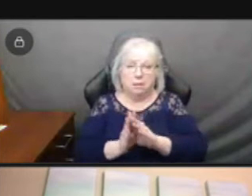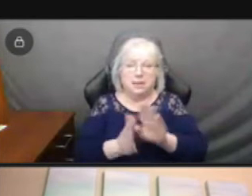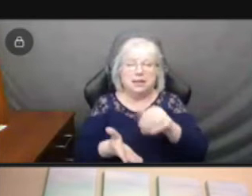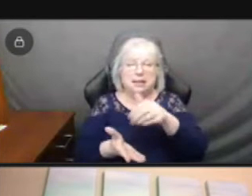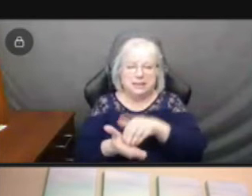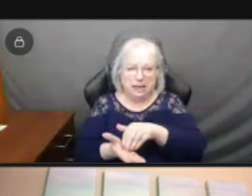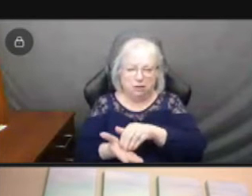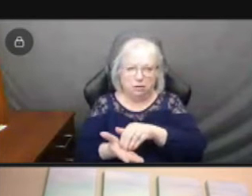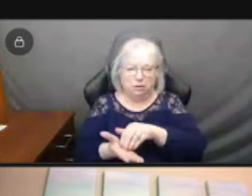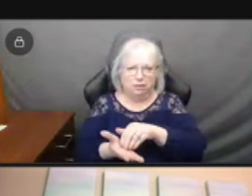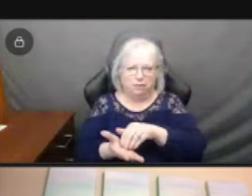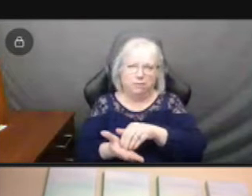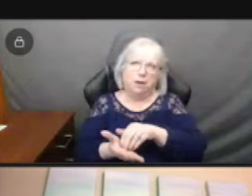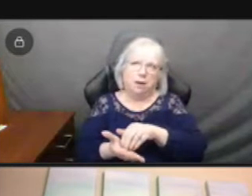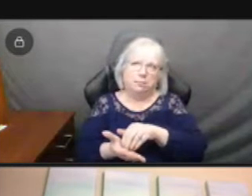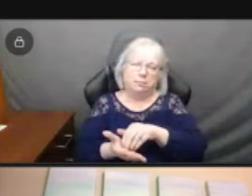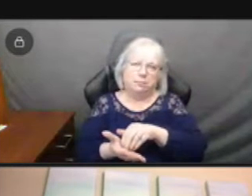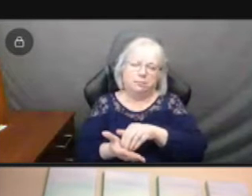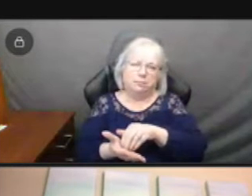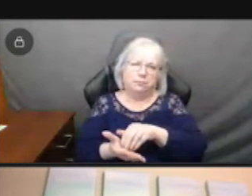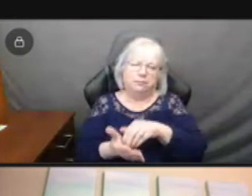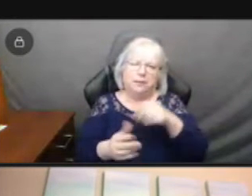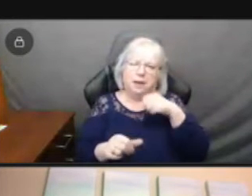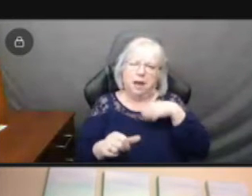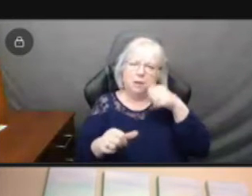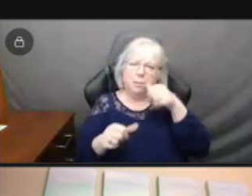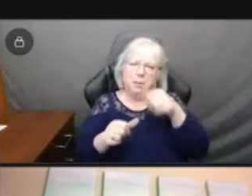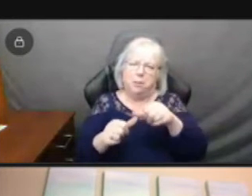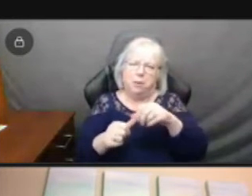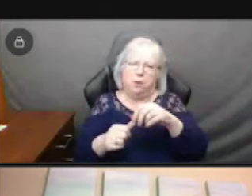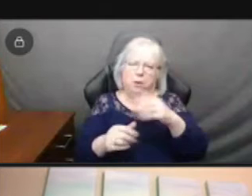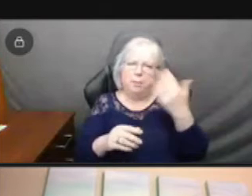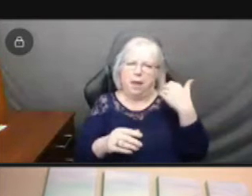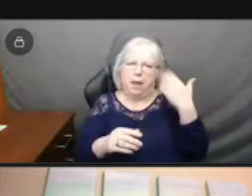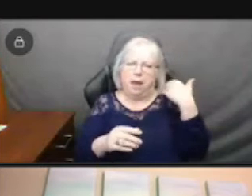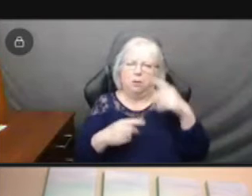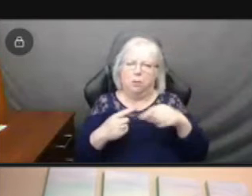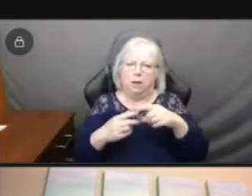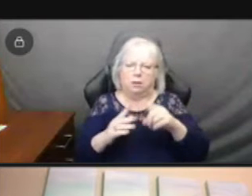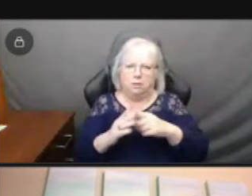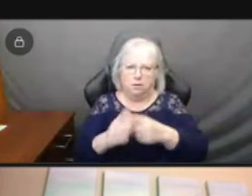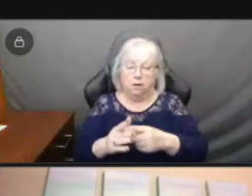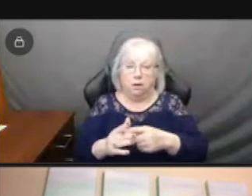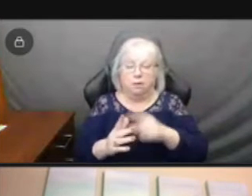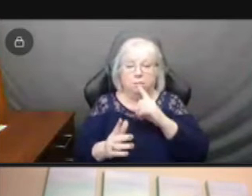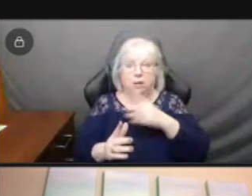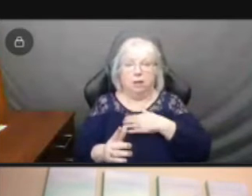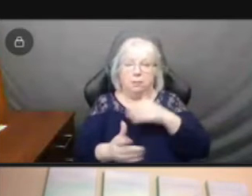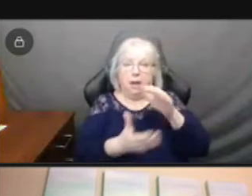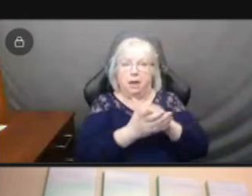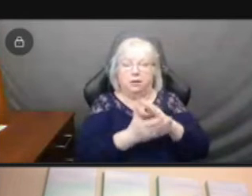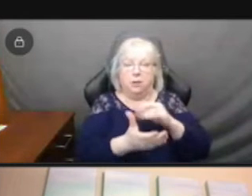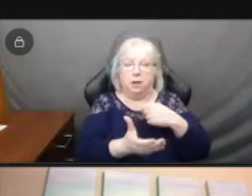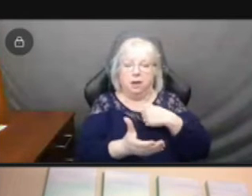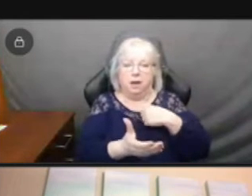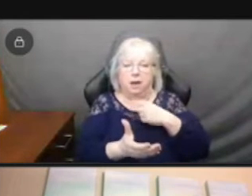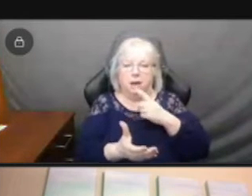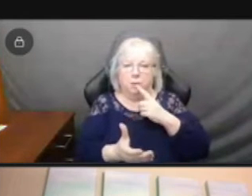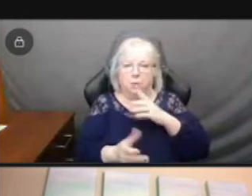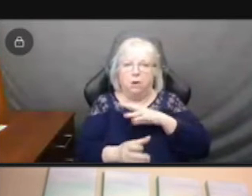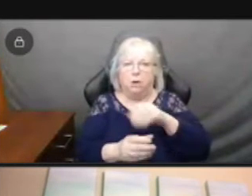center, I remember when it started out. Matter of fact, my husband and I were recruited to be a part of